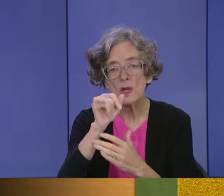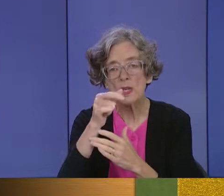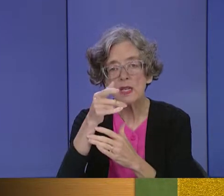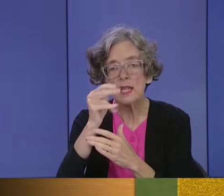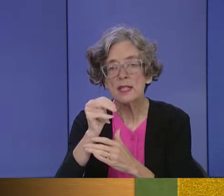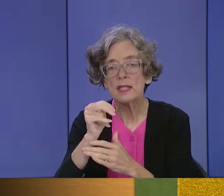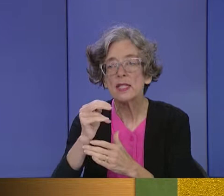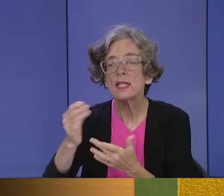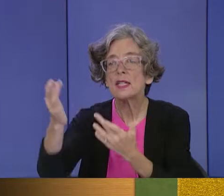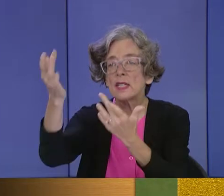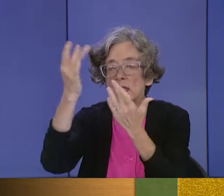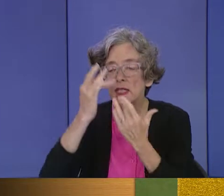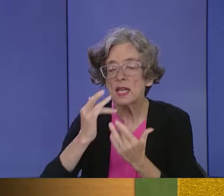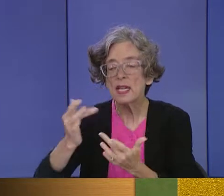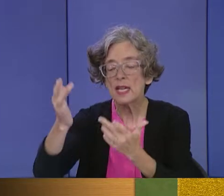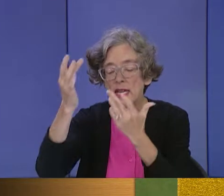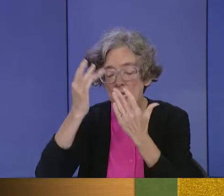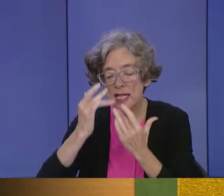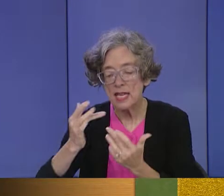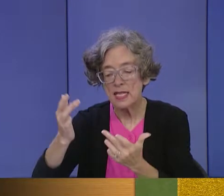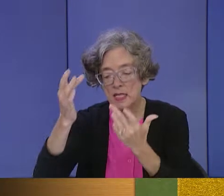eleison. Kyrie